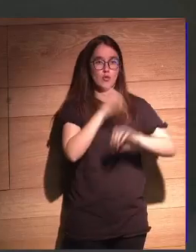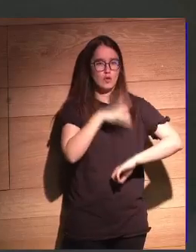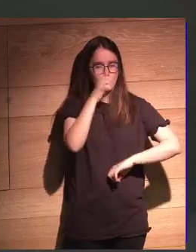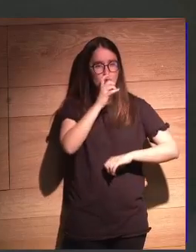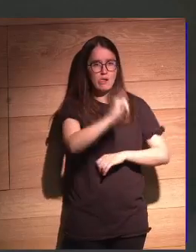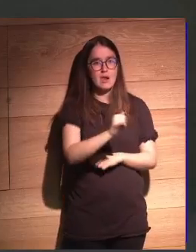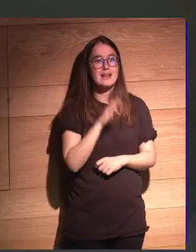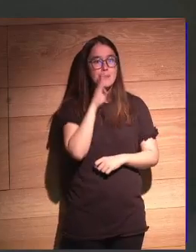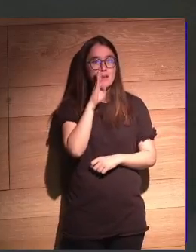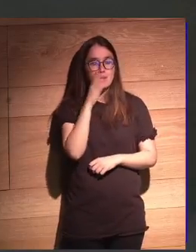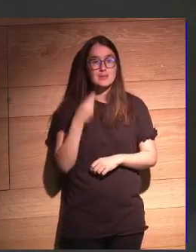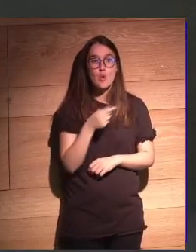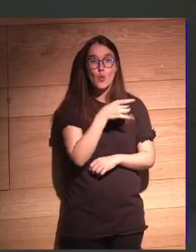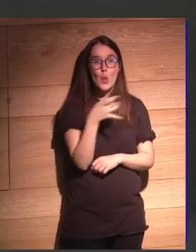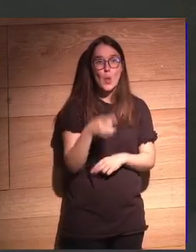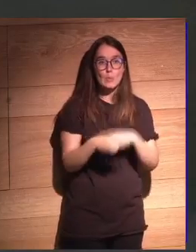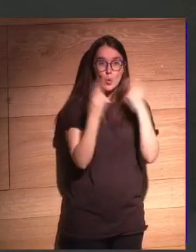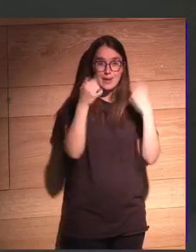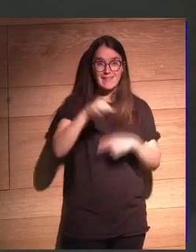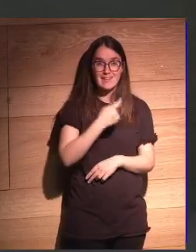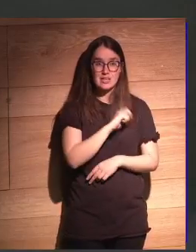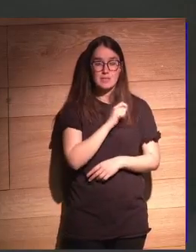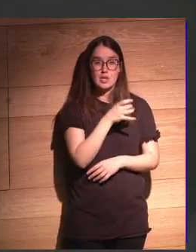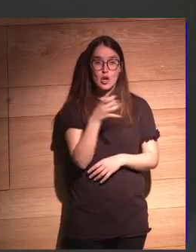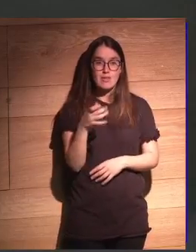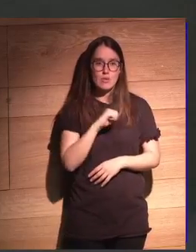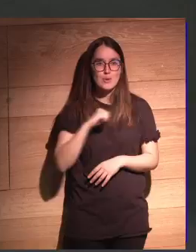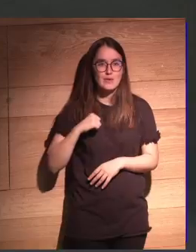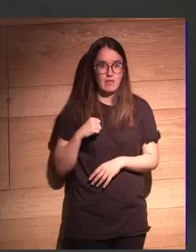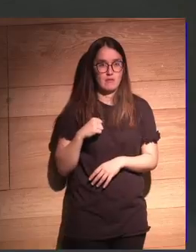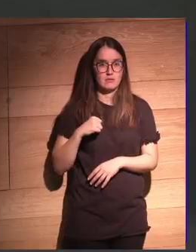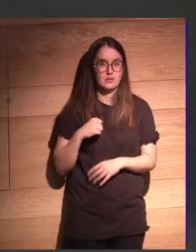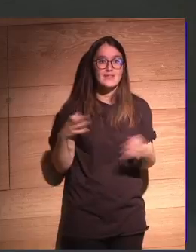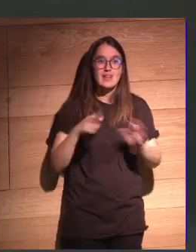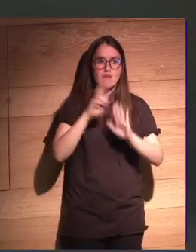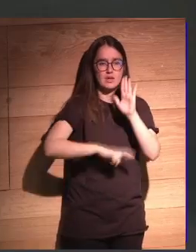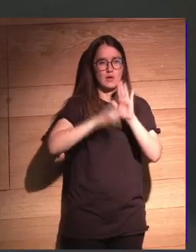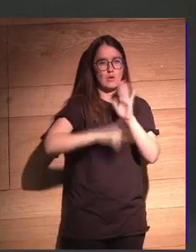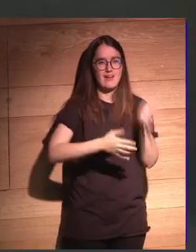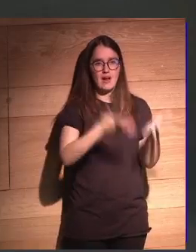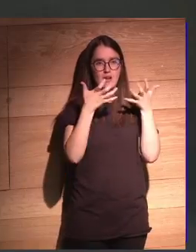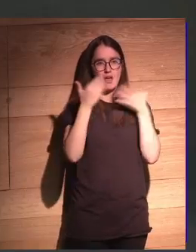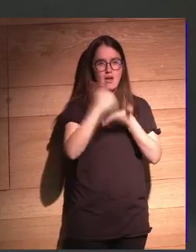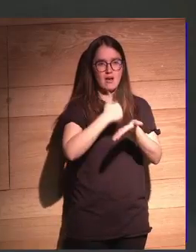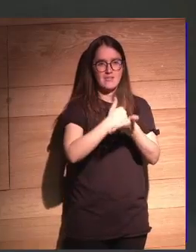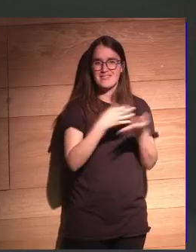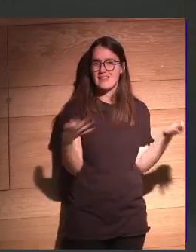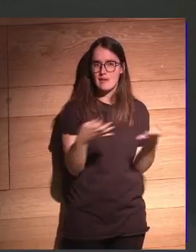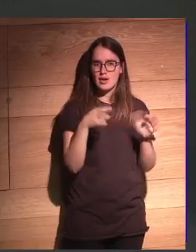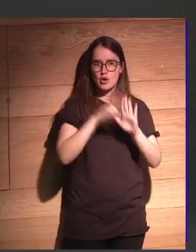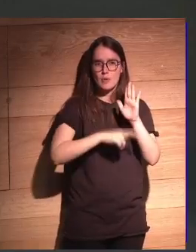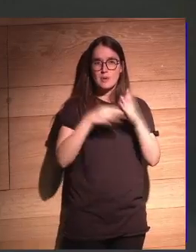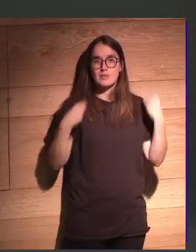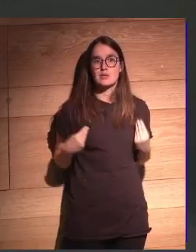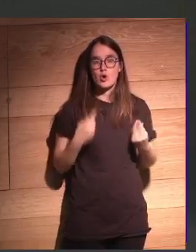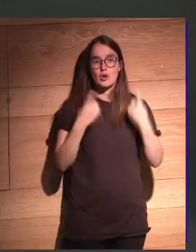the profits that the vulture funds can make in Belgium with the public debt. And here we should do it with the private debt.